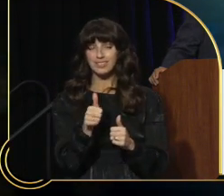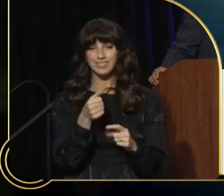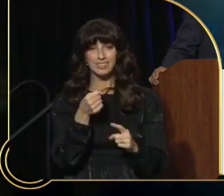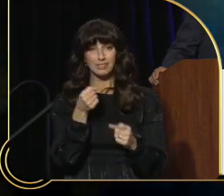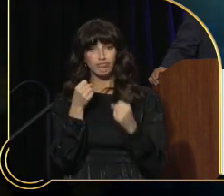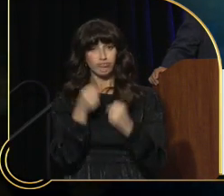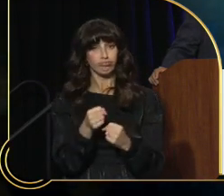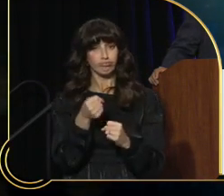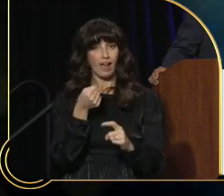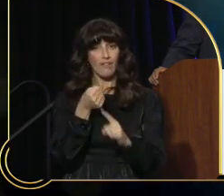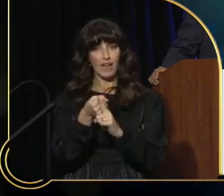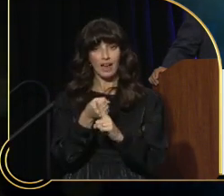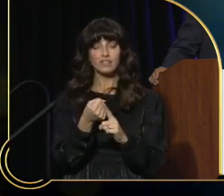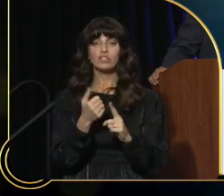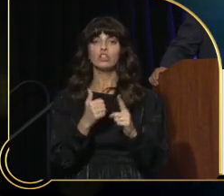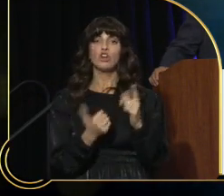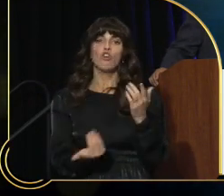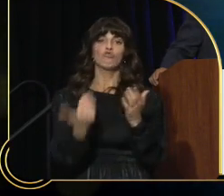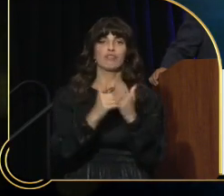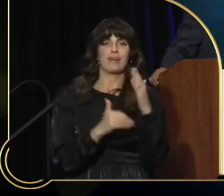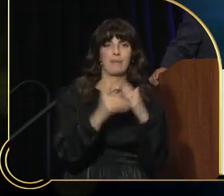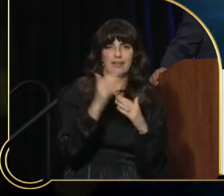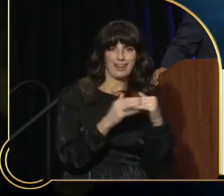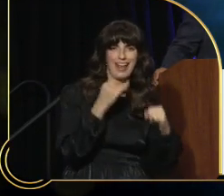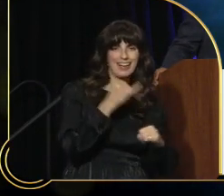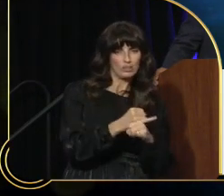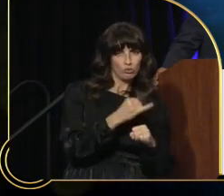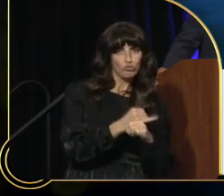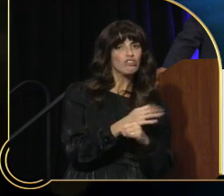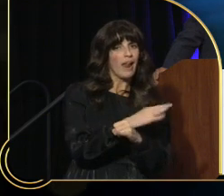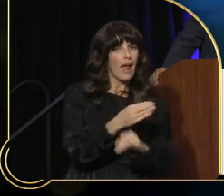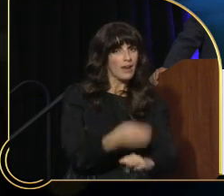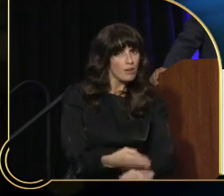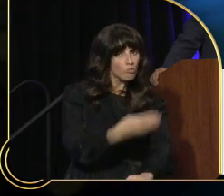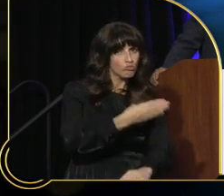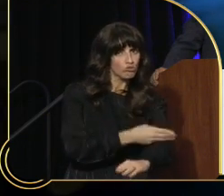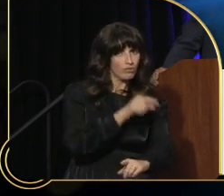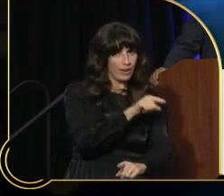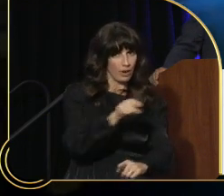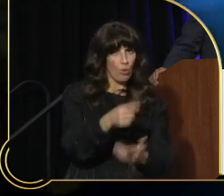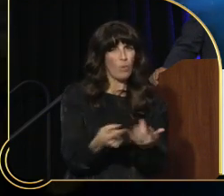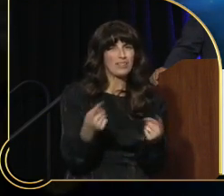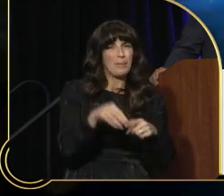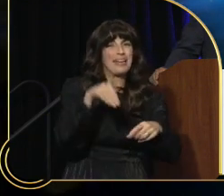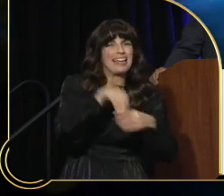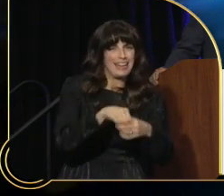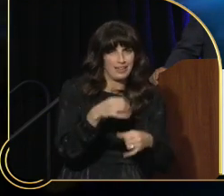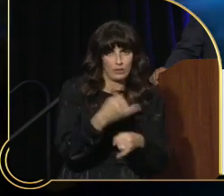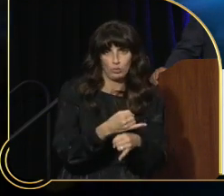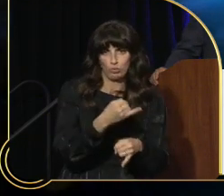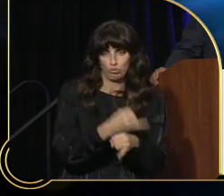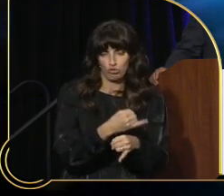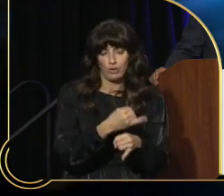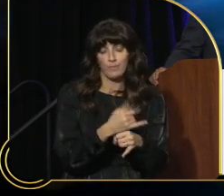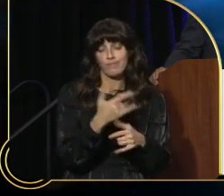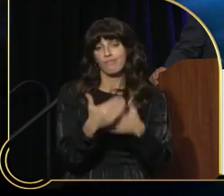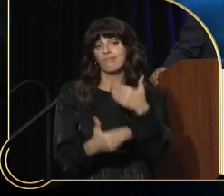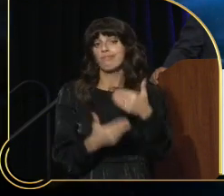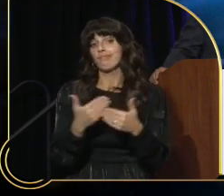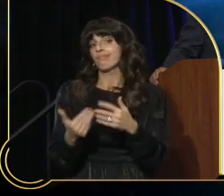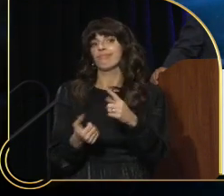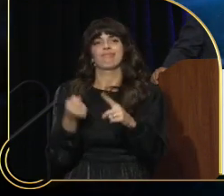of institutions and the improvement of conditions within them. Then, along came Ira